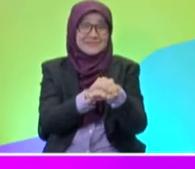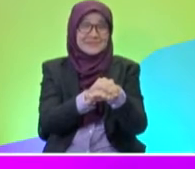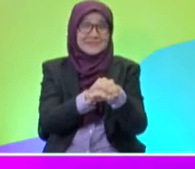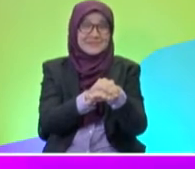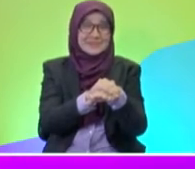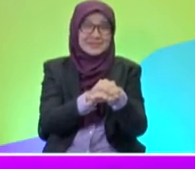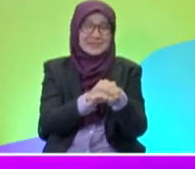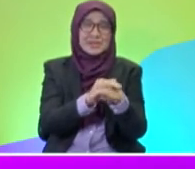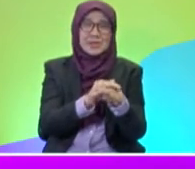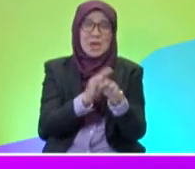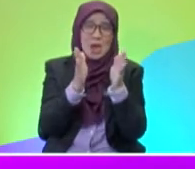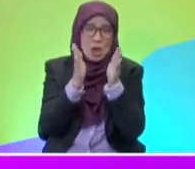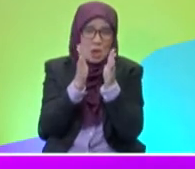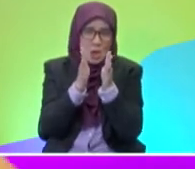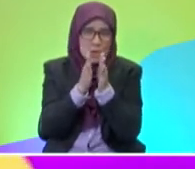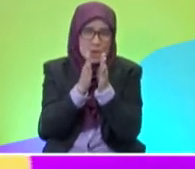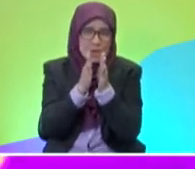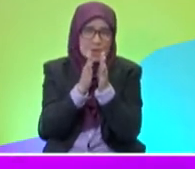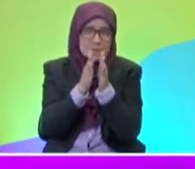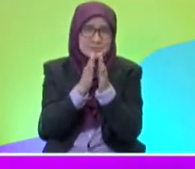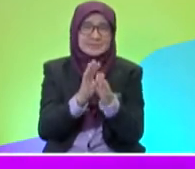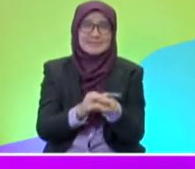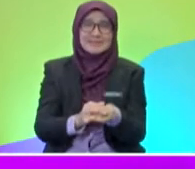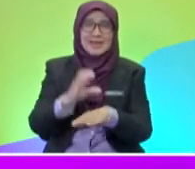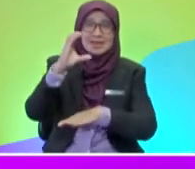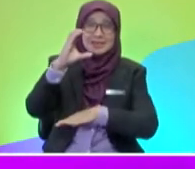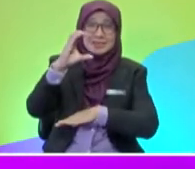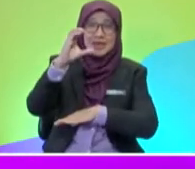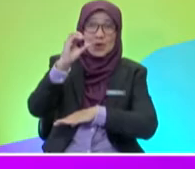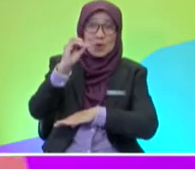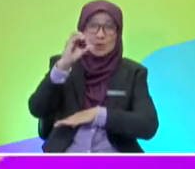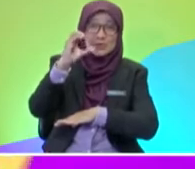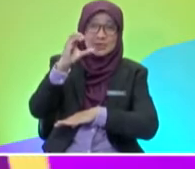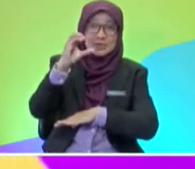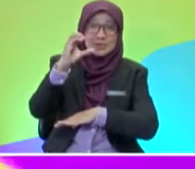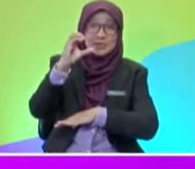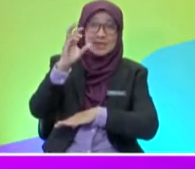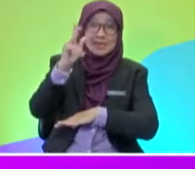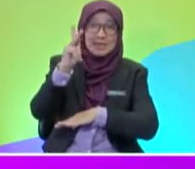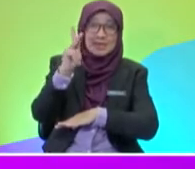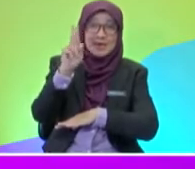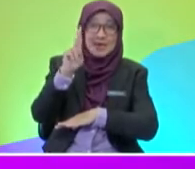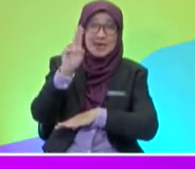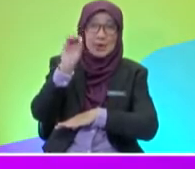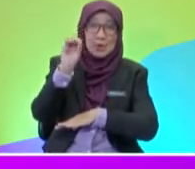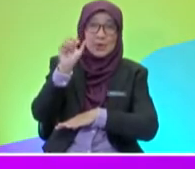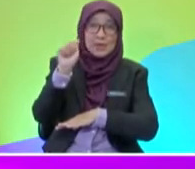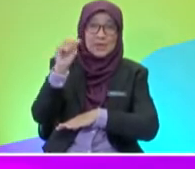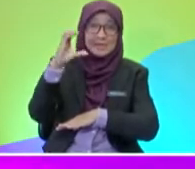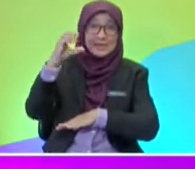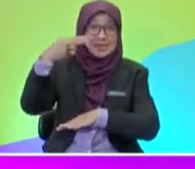I know I've seen this creature. This tiny creature is called cockroach. Oh yes. A cockroach. Do you like cockroach? I have seen them running around in my